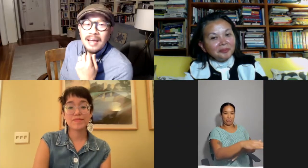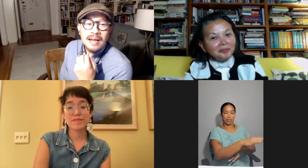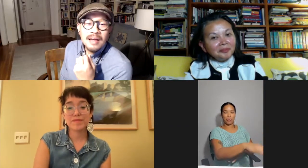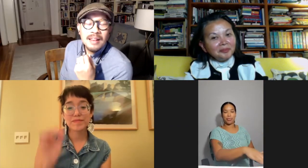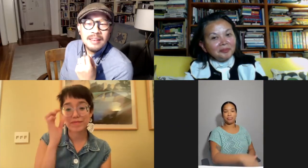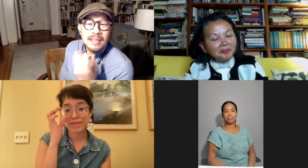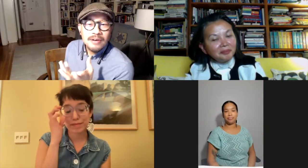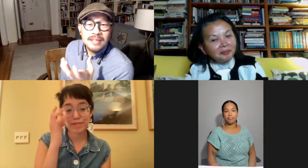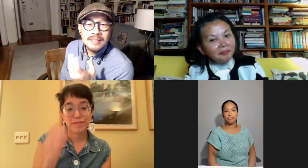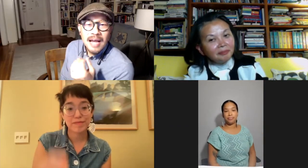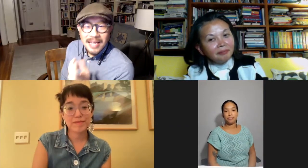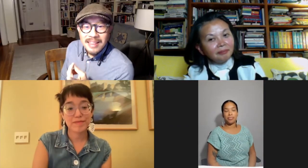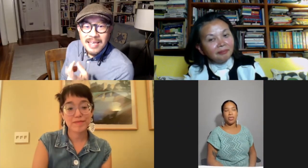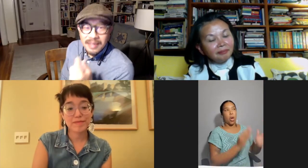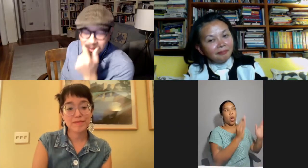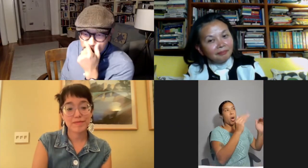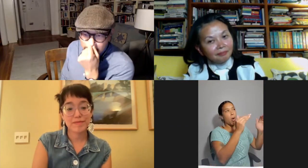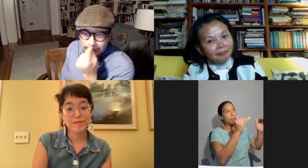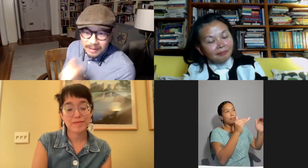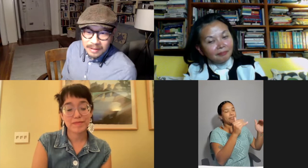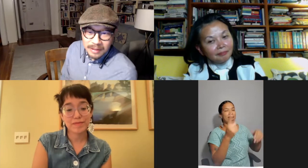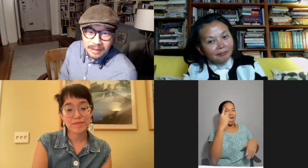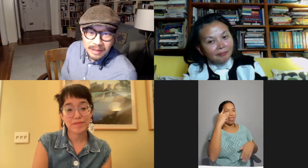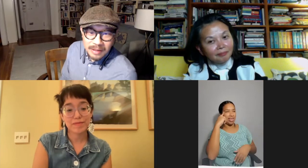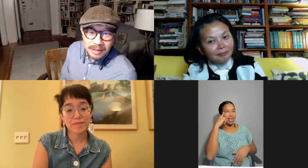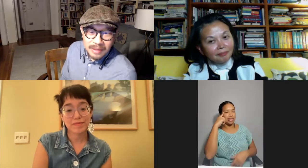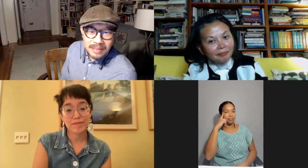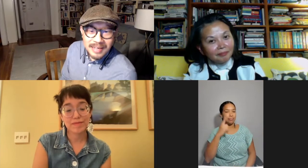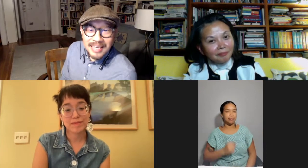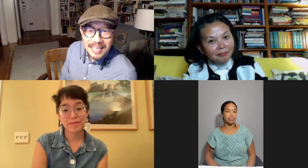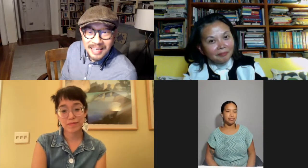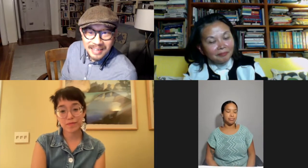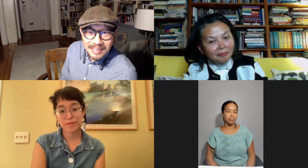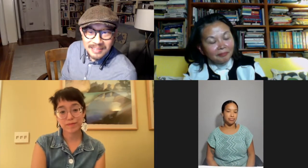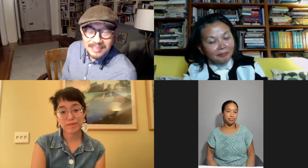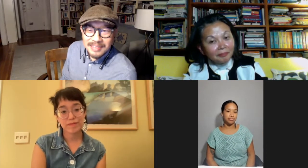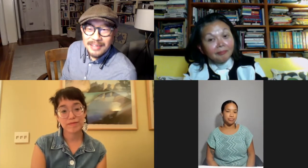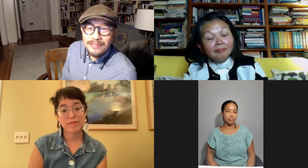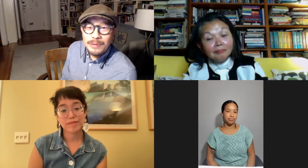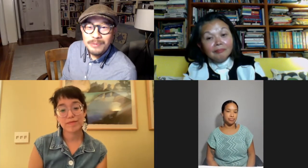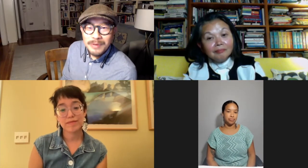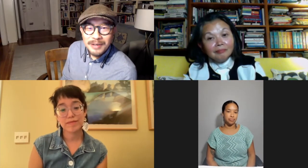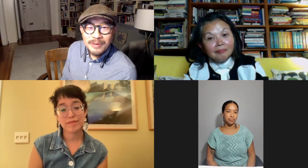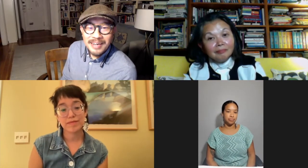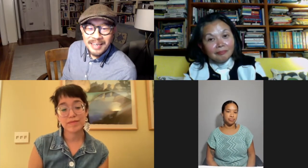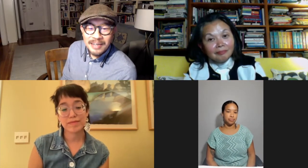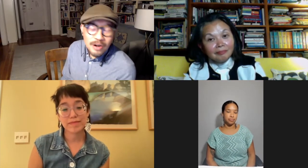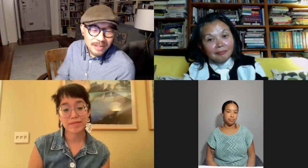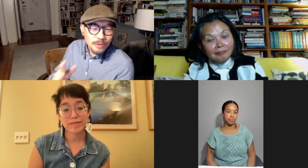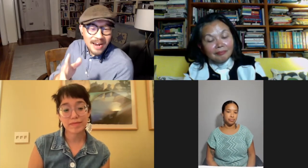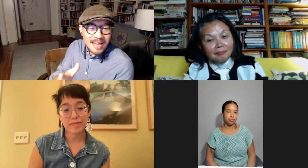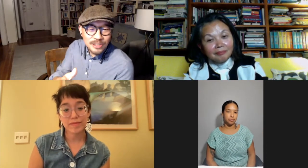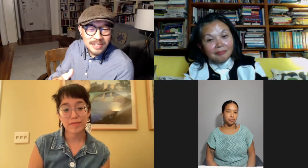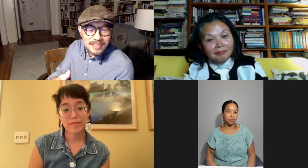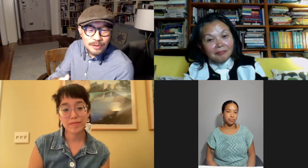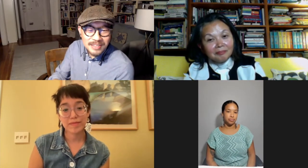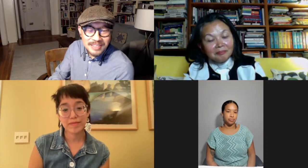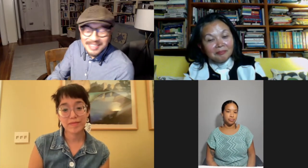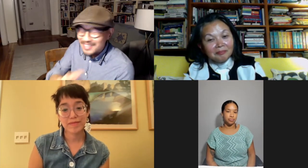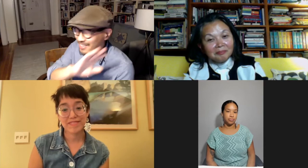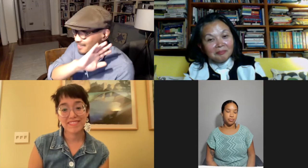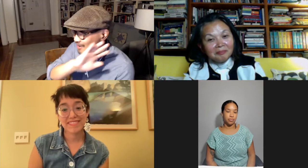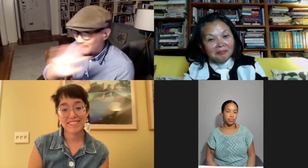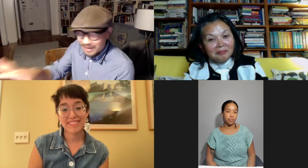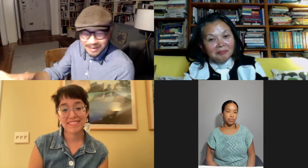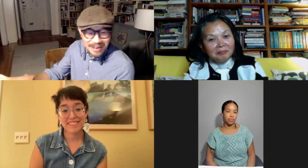There is, I think, the key if you really want to get it. Okay, so when I asked Gina this question,